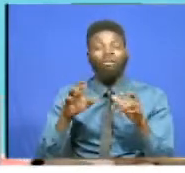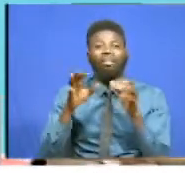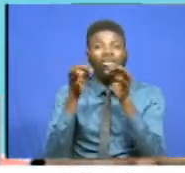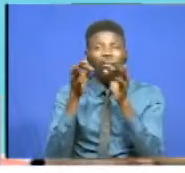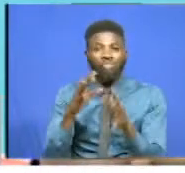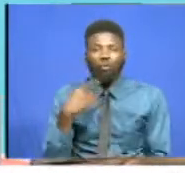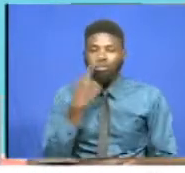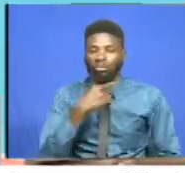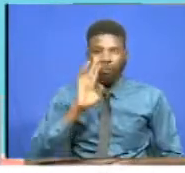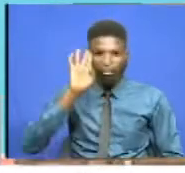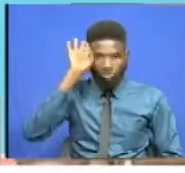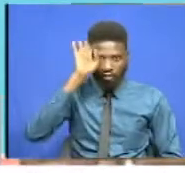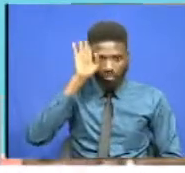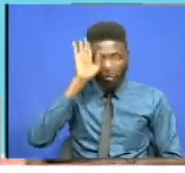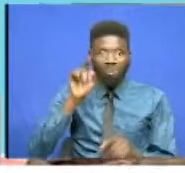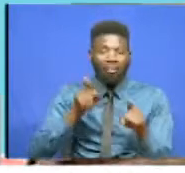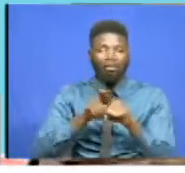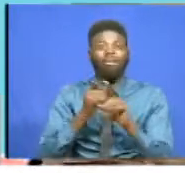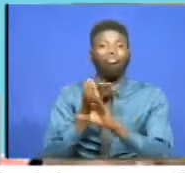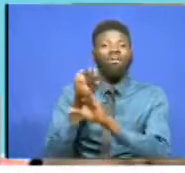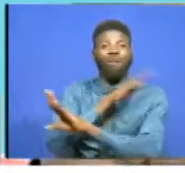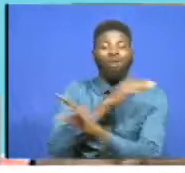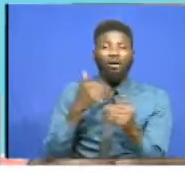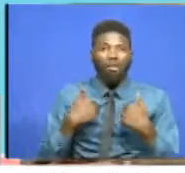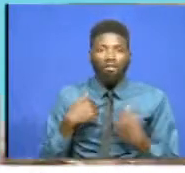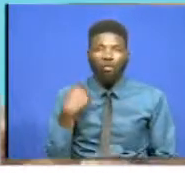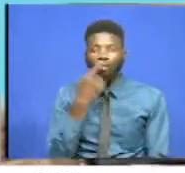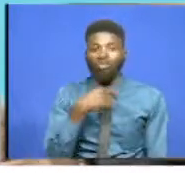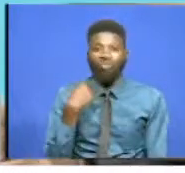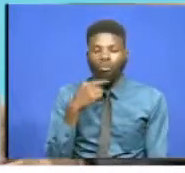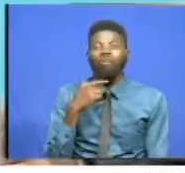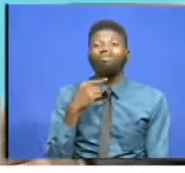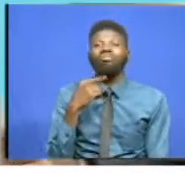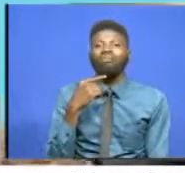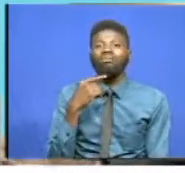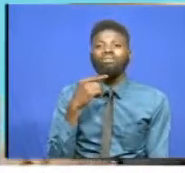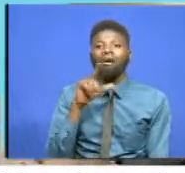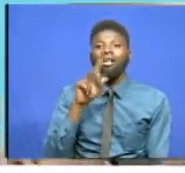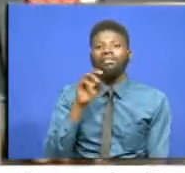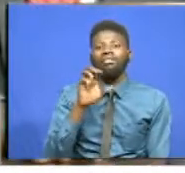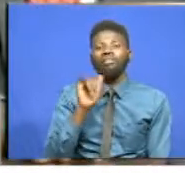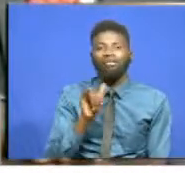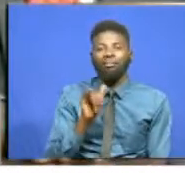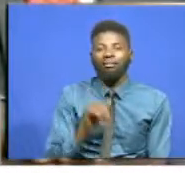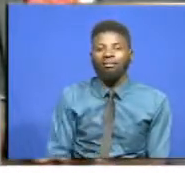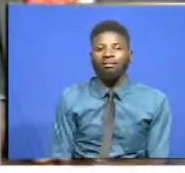is Byron Abuli, of course, assisted earlier by Lensa Odingo. Enjoy the rest of your viewing.